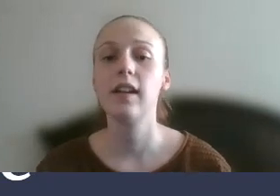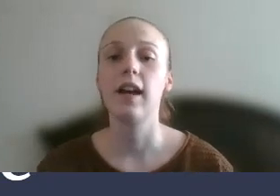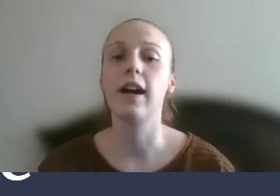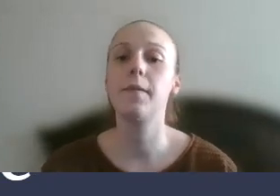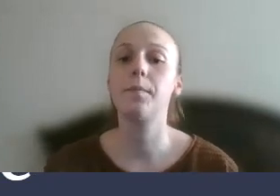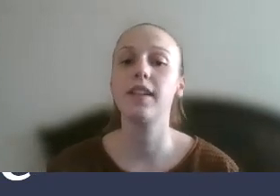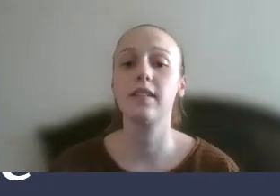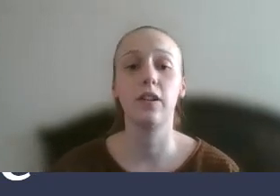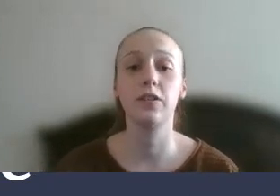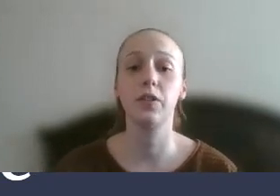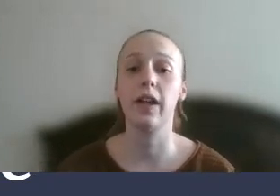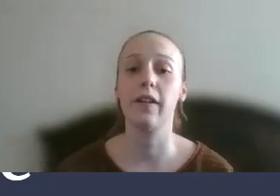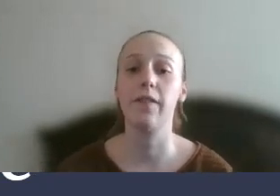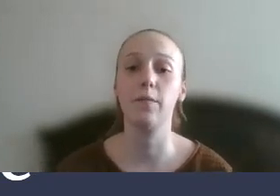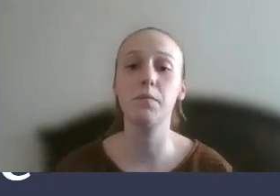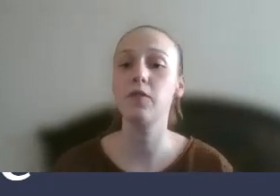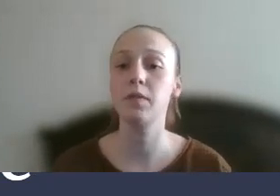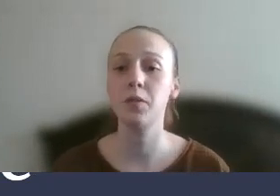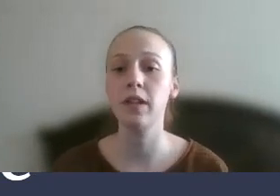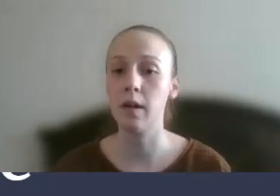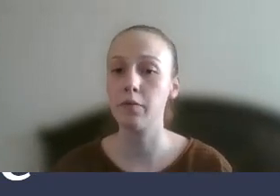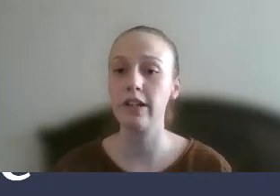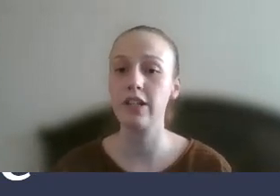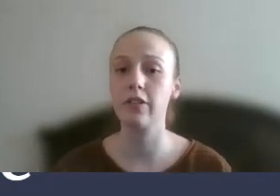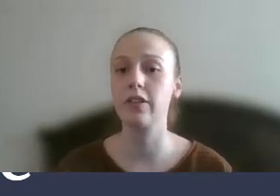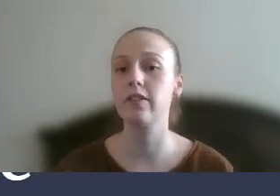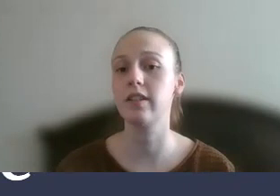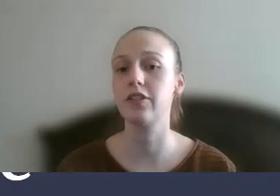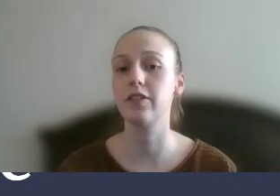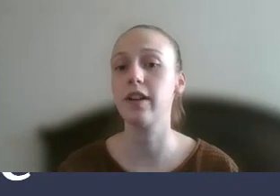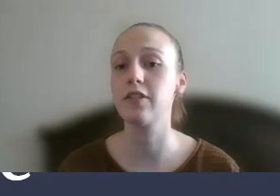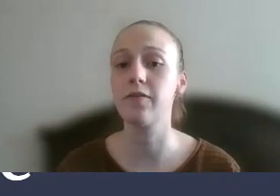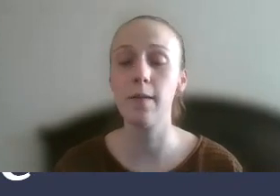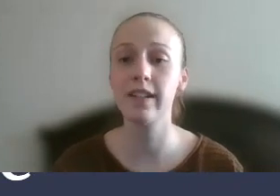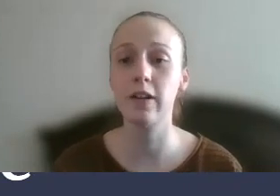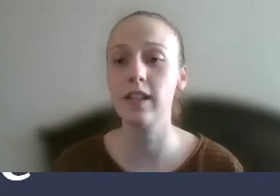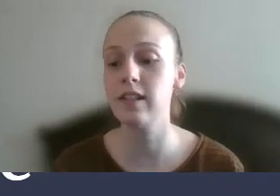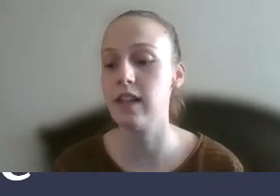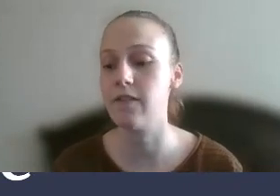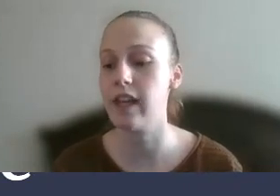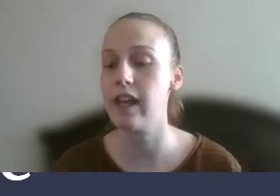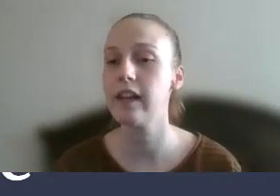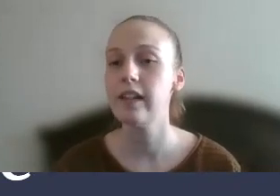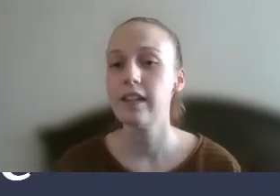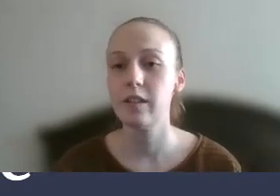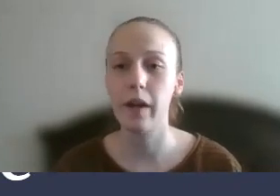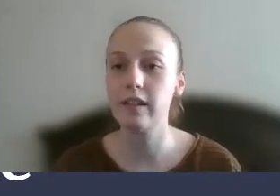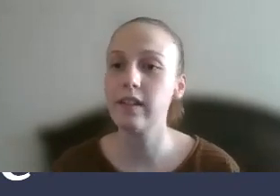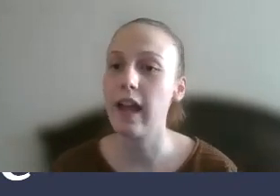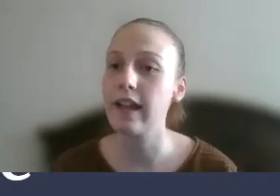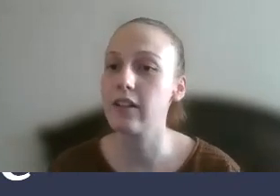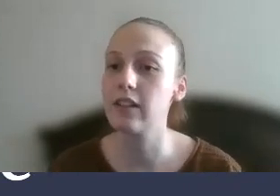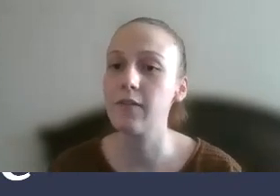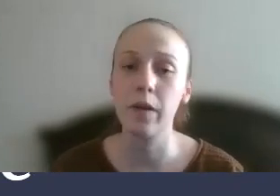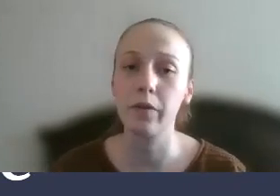streets. This can also look like a family moving between temporary shelters, such as friends or family's houses. If they